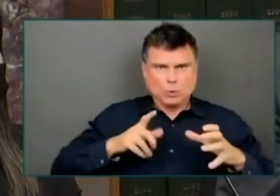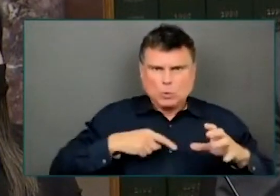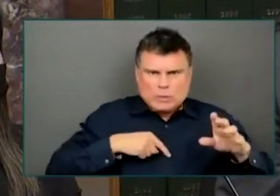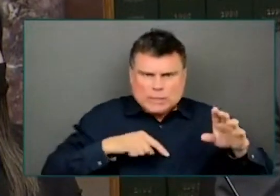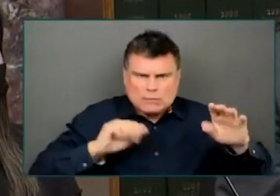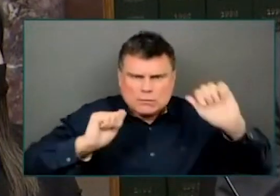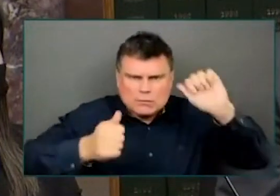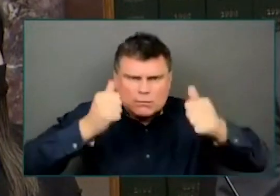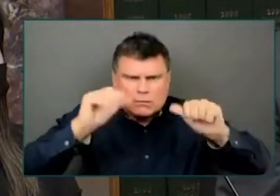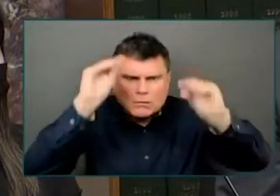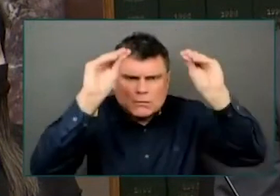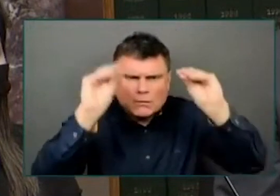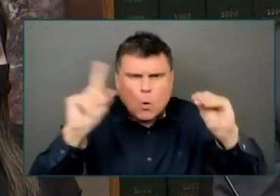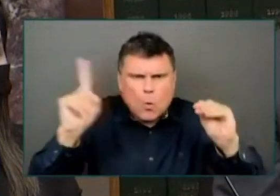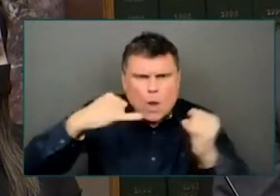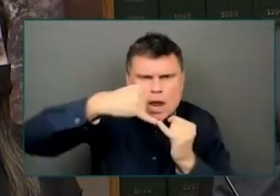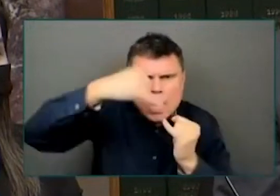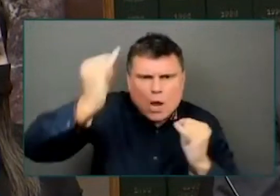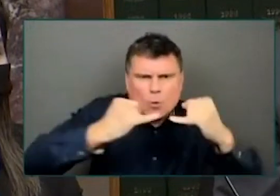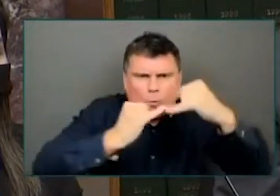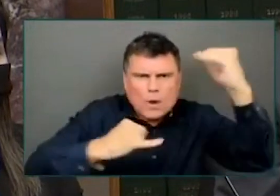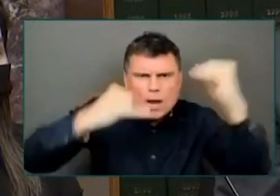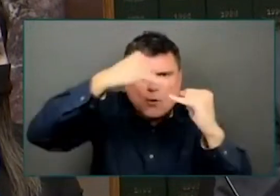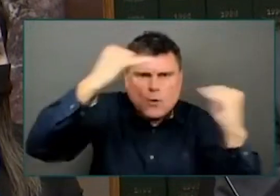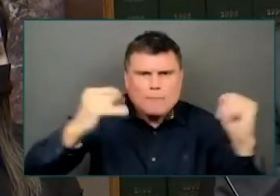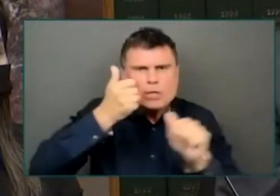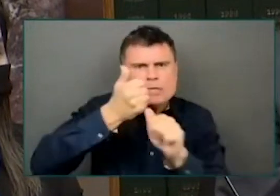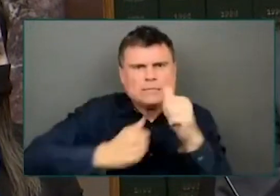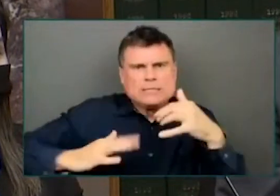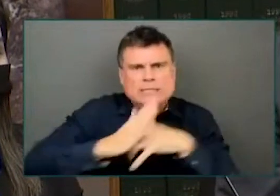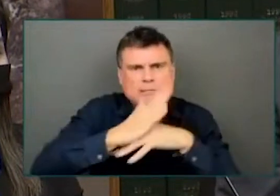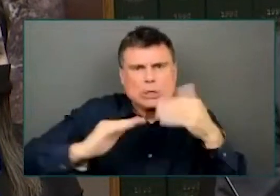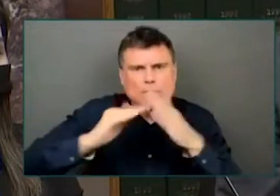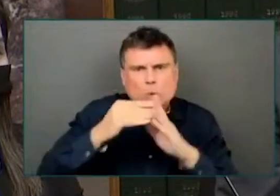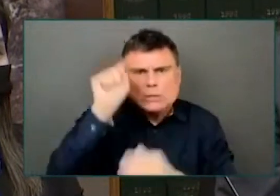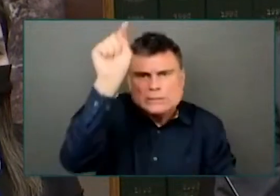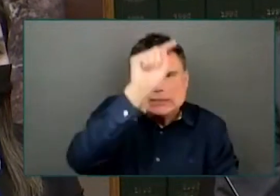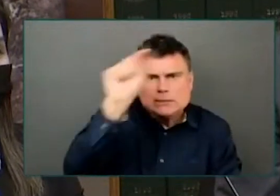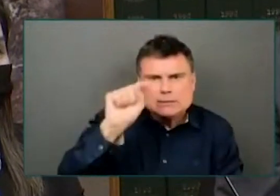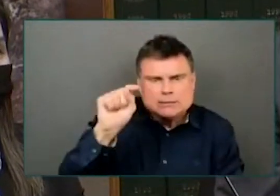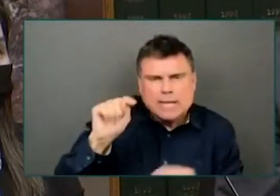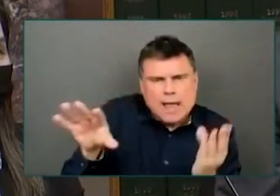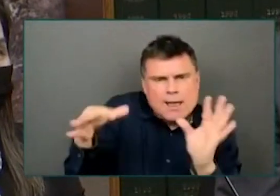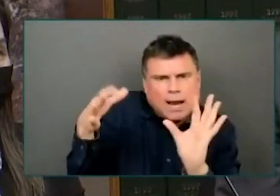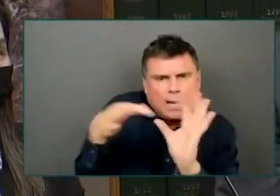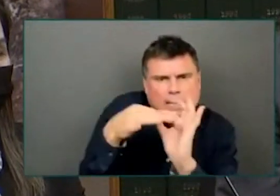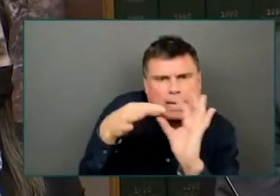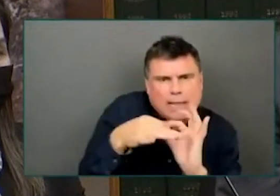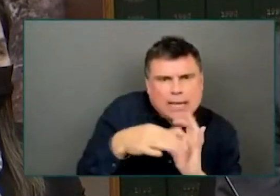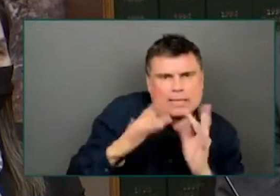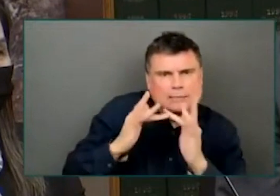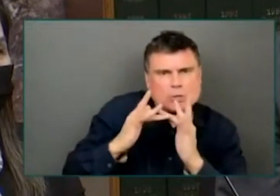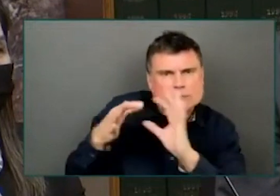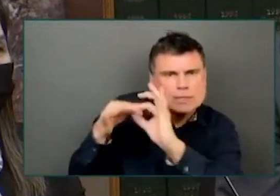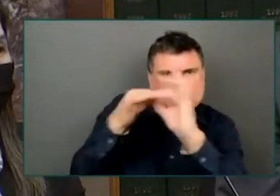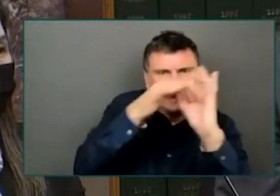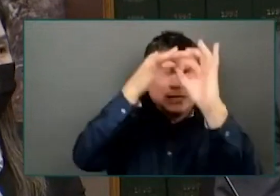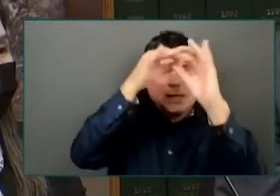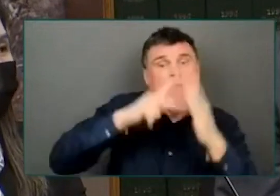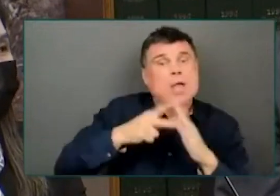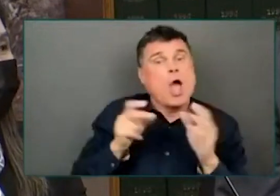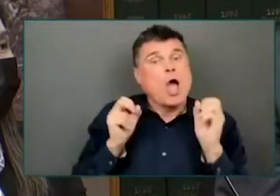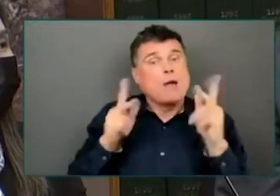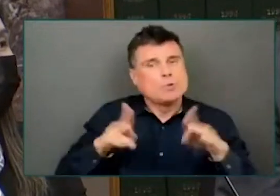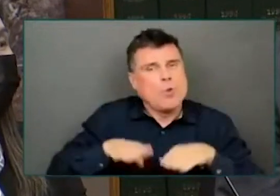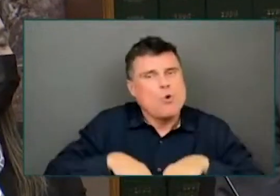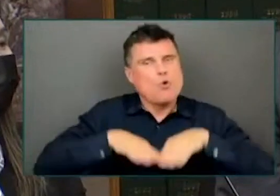its stops, new opportunities will be unlocked for small coastal communities. And today, Mr. Speaker, today we are taking another major